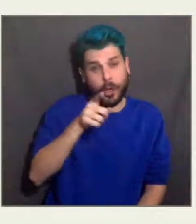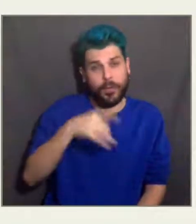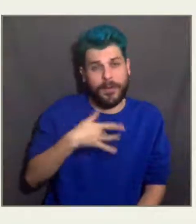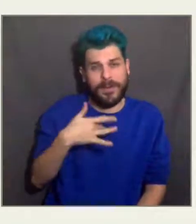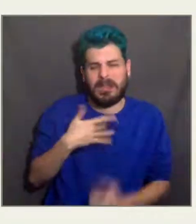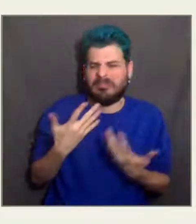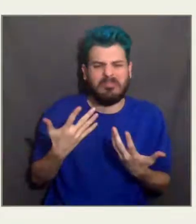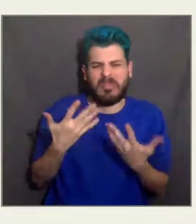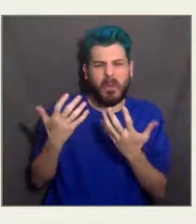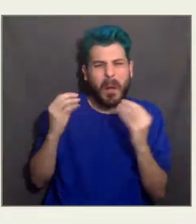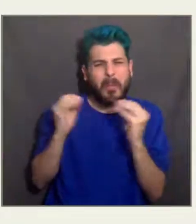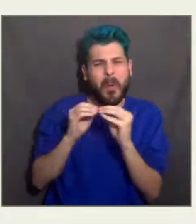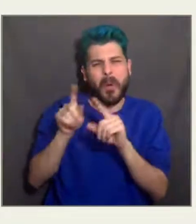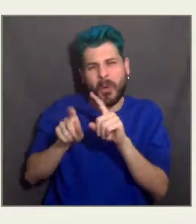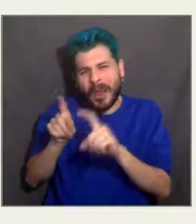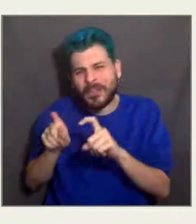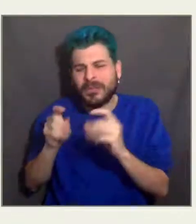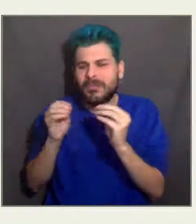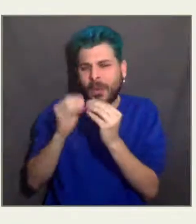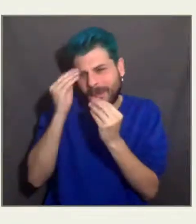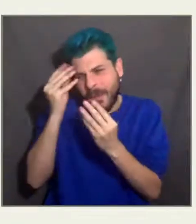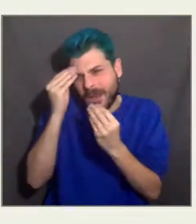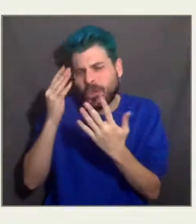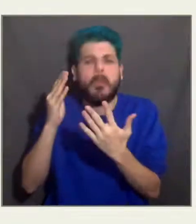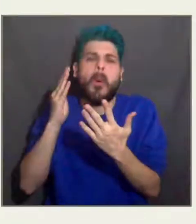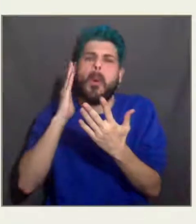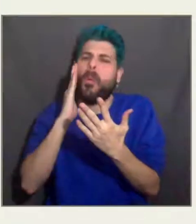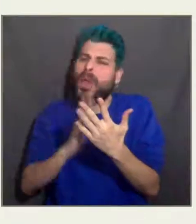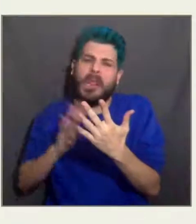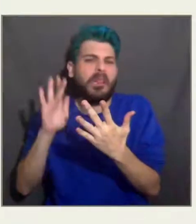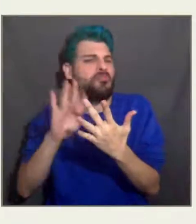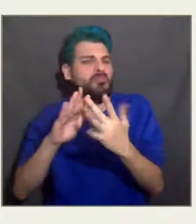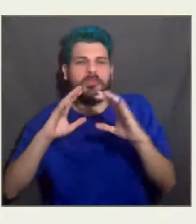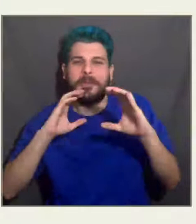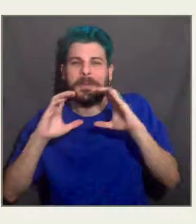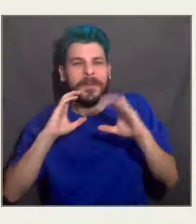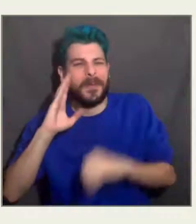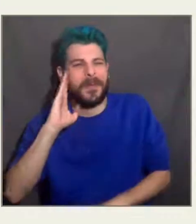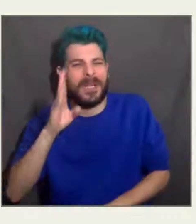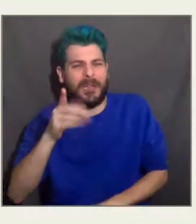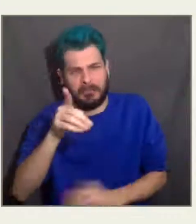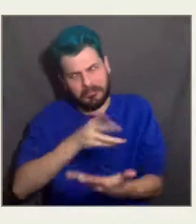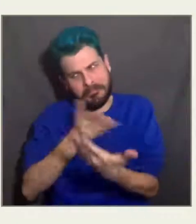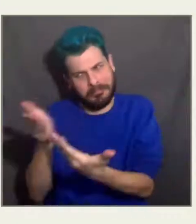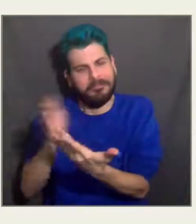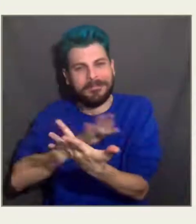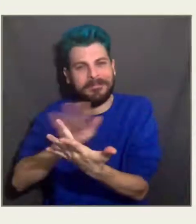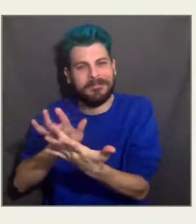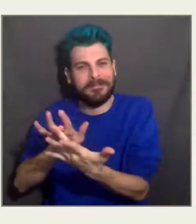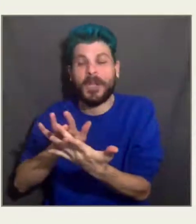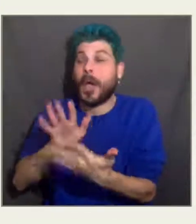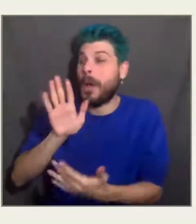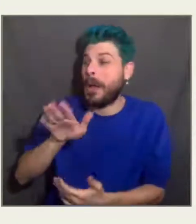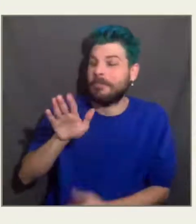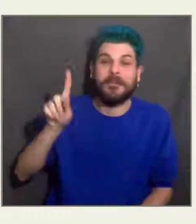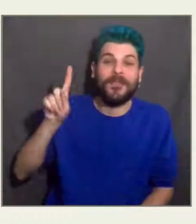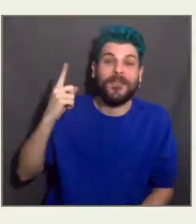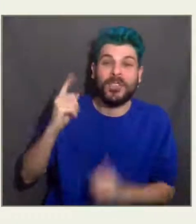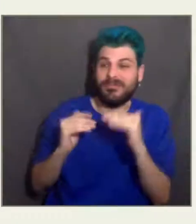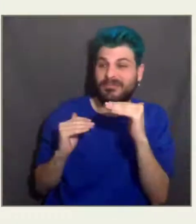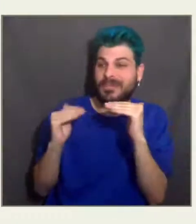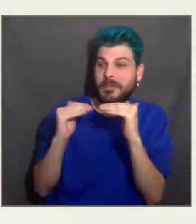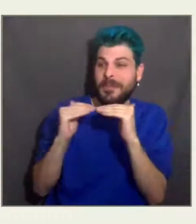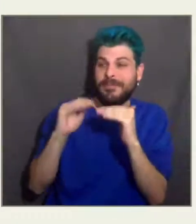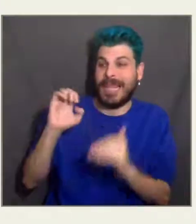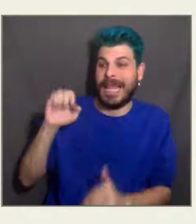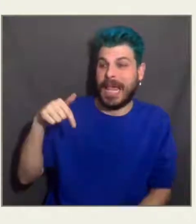issues not addressed today. So let's get right into it, Lynn. Equity, my responsibility in the region, we